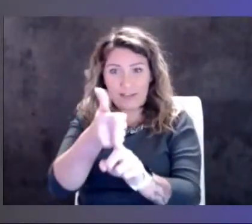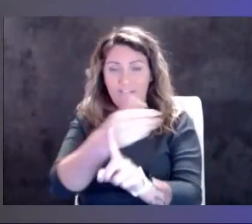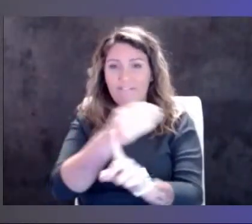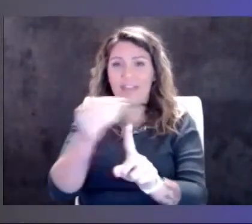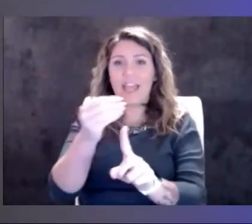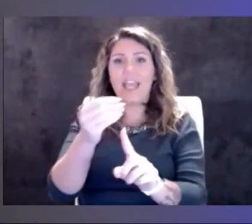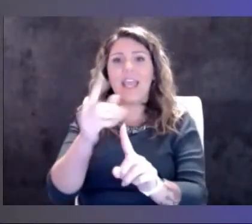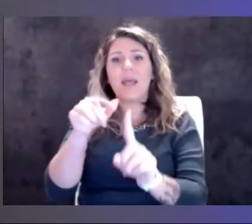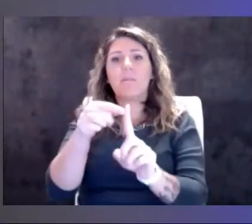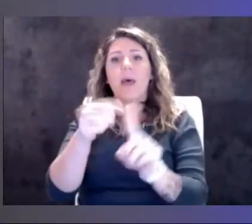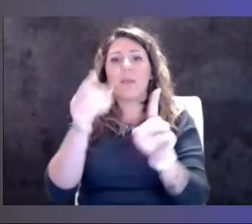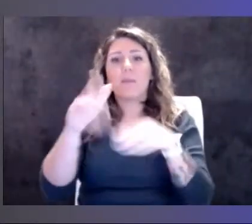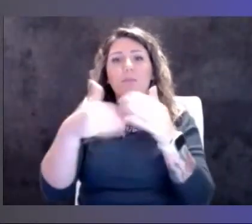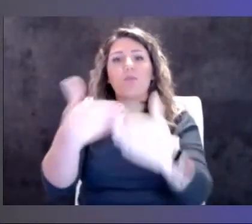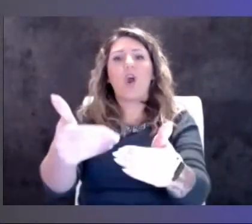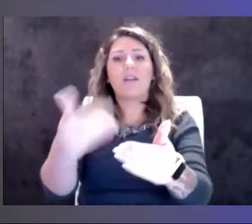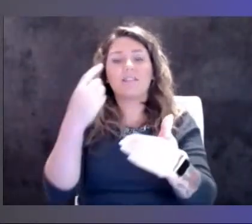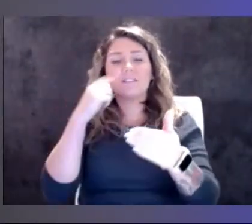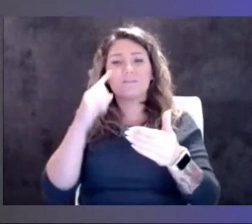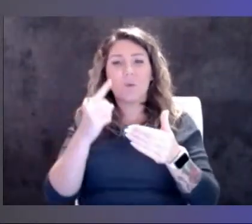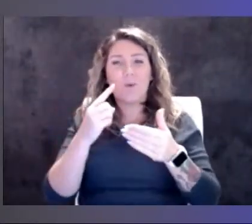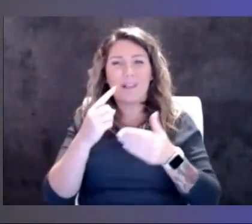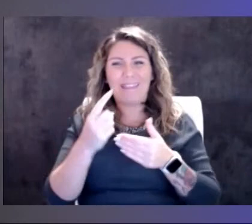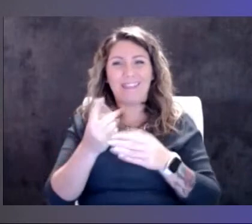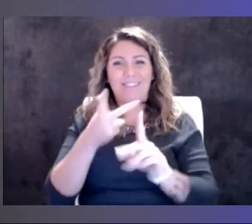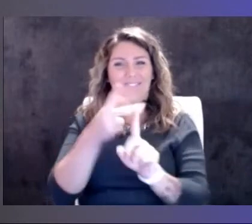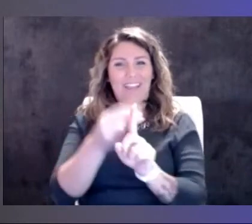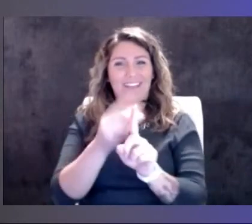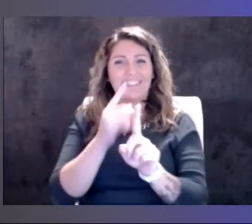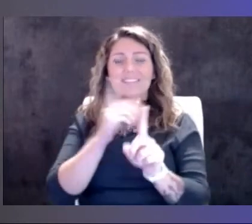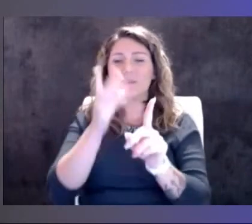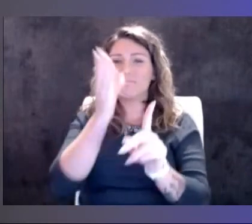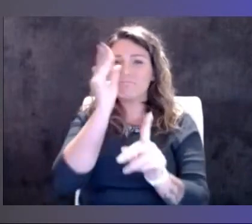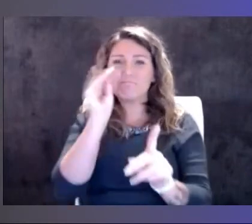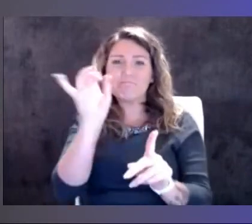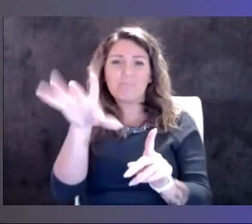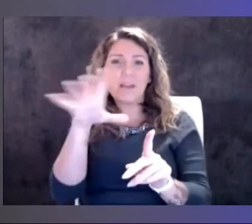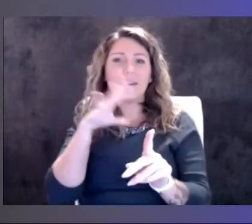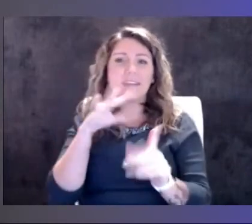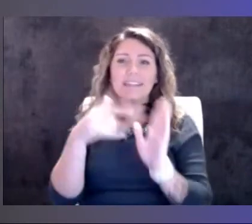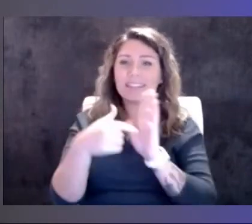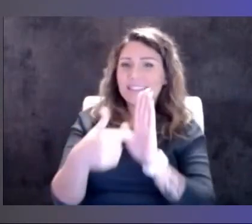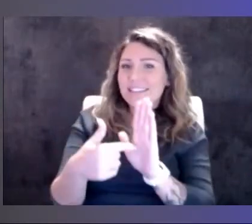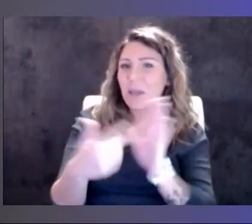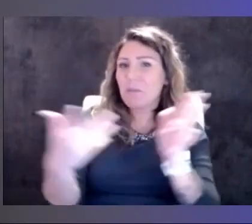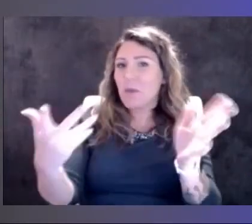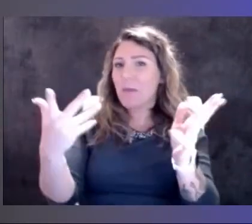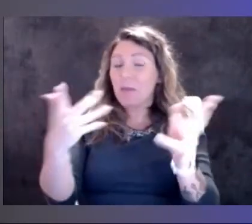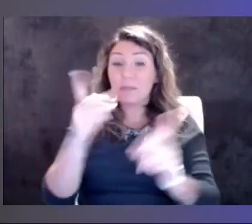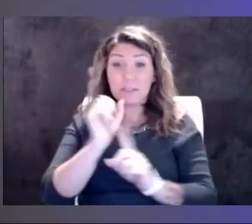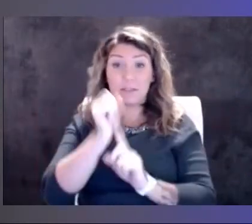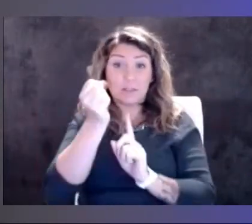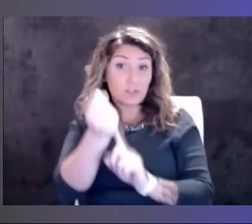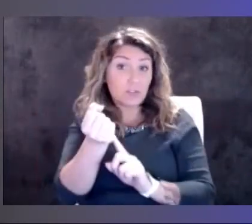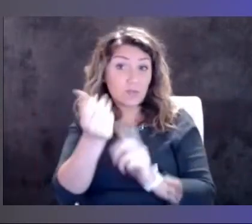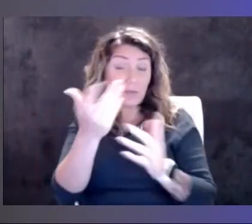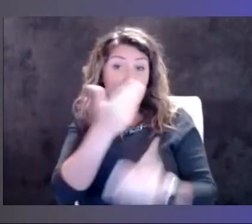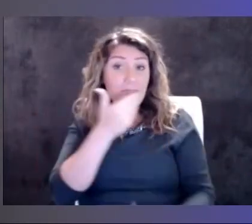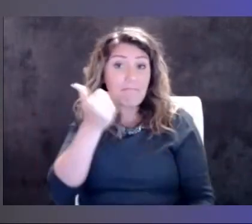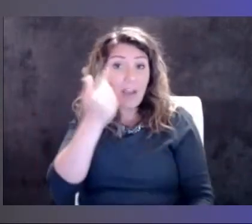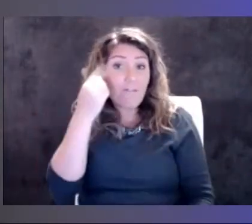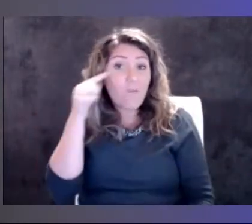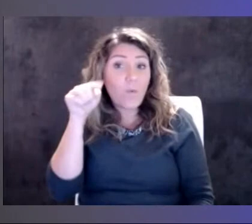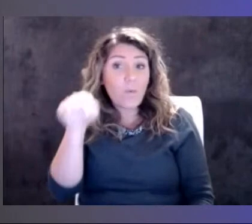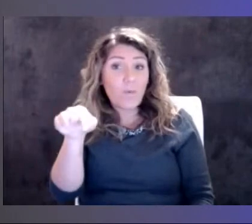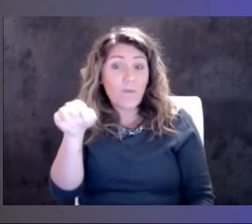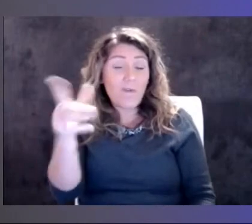actual process to get the vaccine. So I'm just putting that out there as an example of, there might be a situation that's better for you that makes